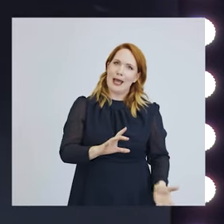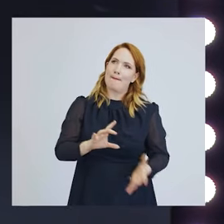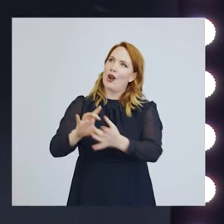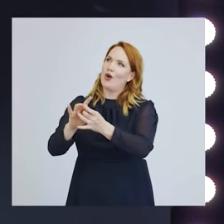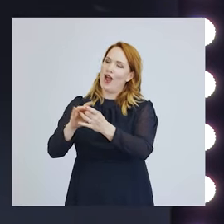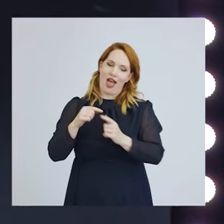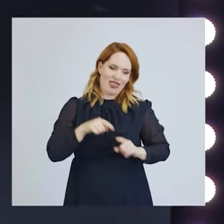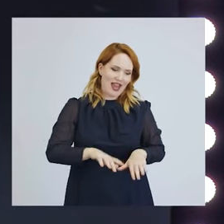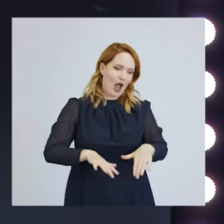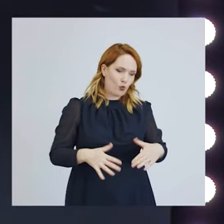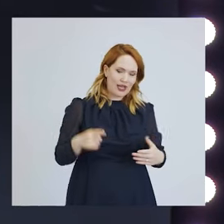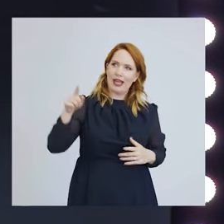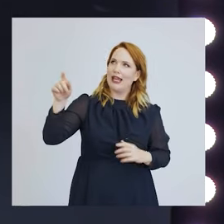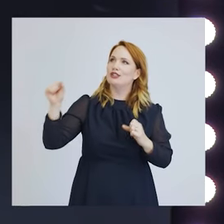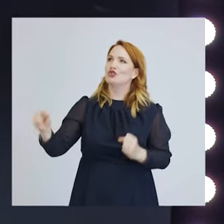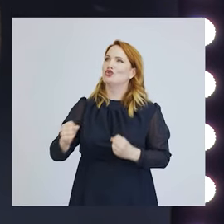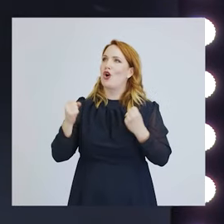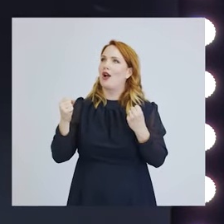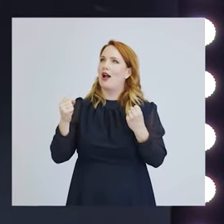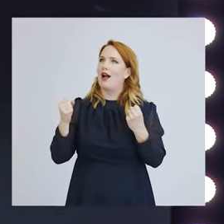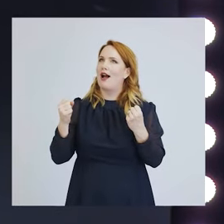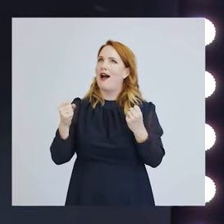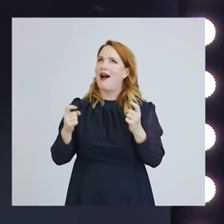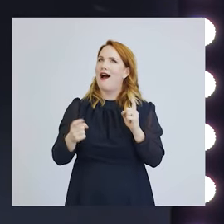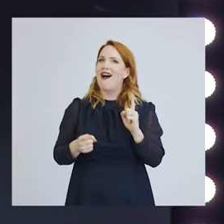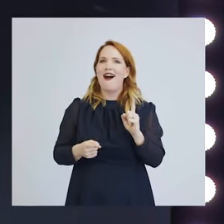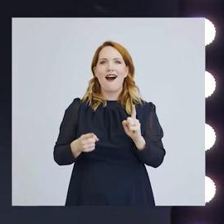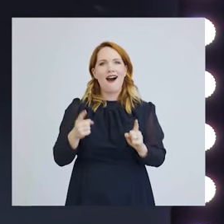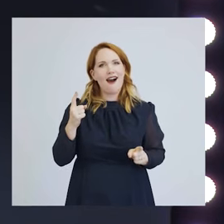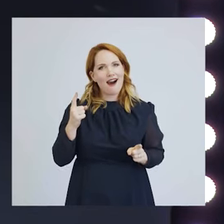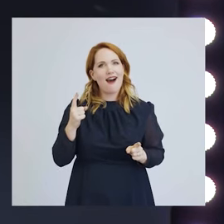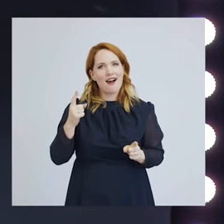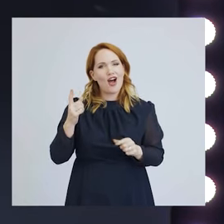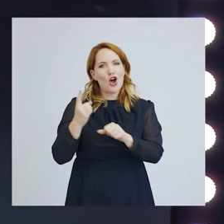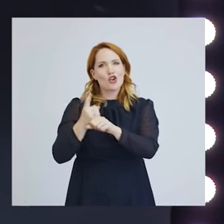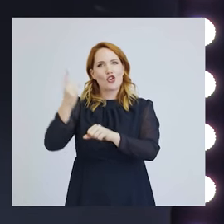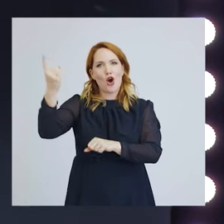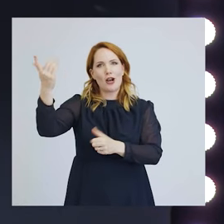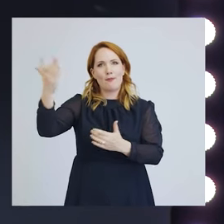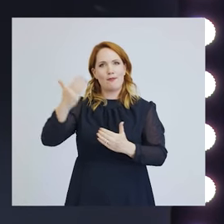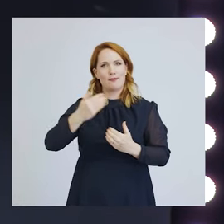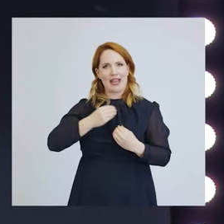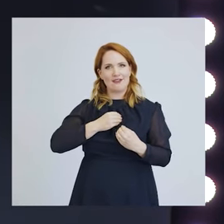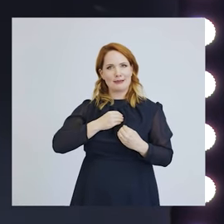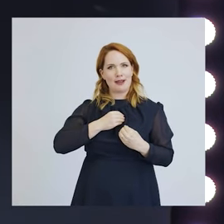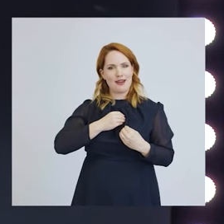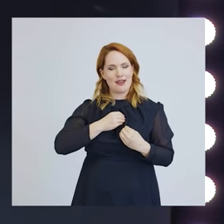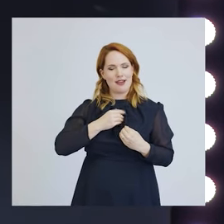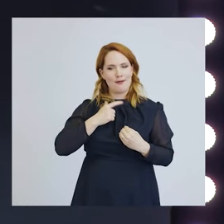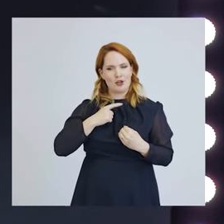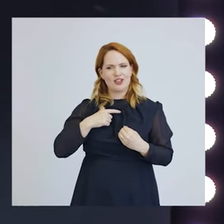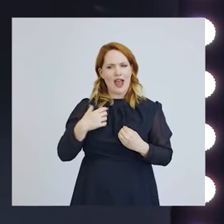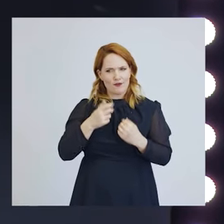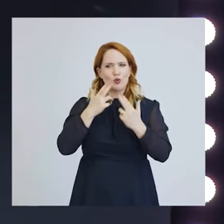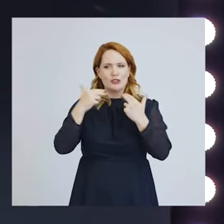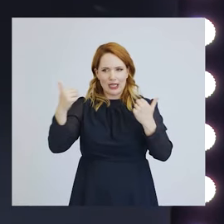so. Little ones to him belong, they are weak, but he is strong. And I realized that God had put that on